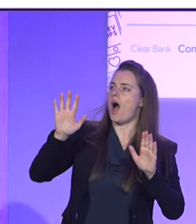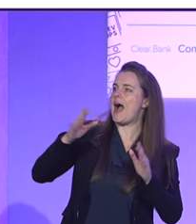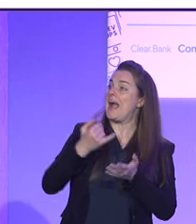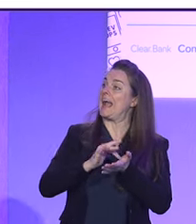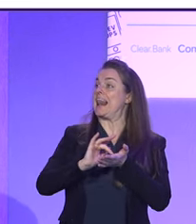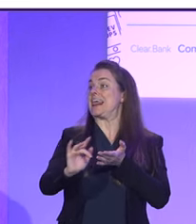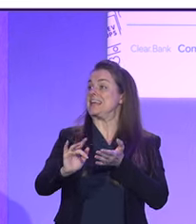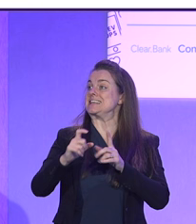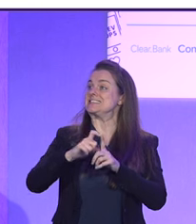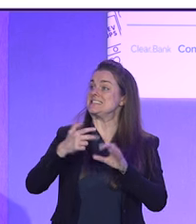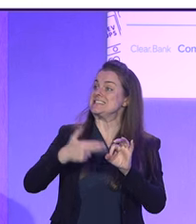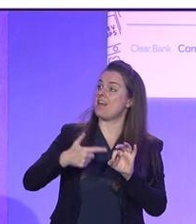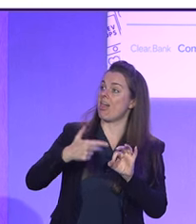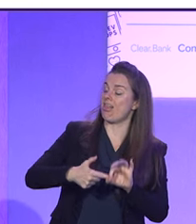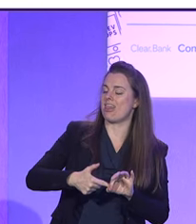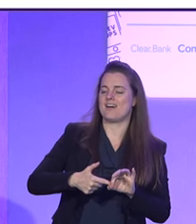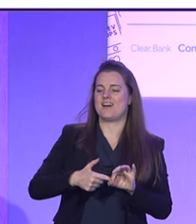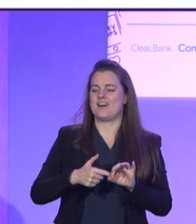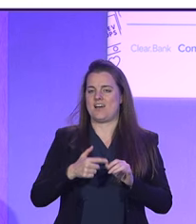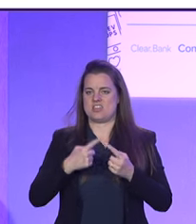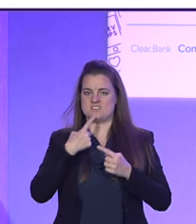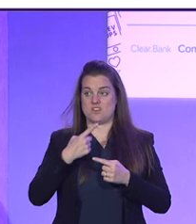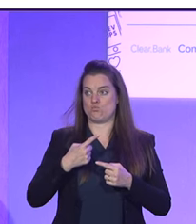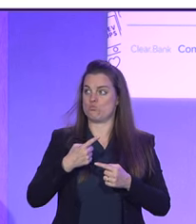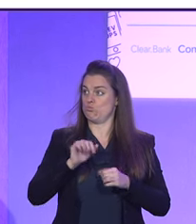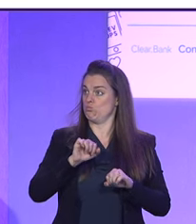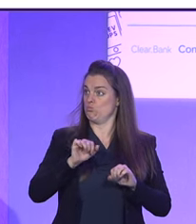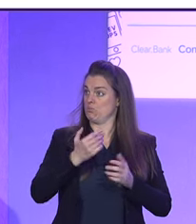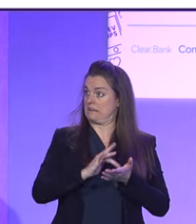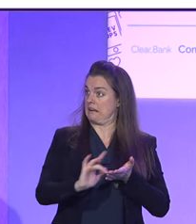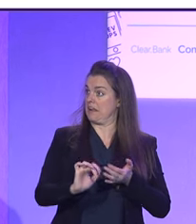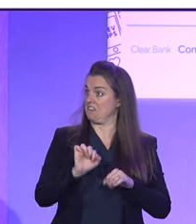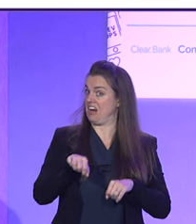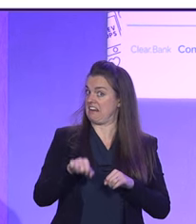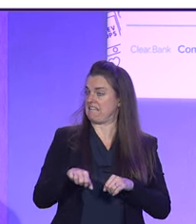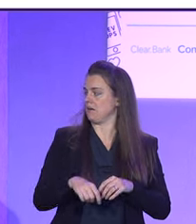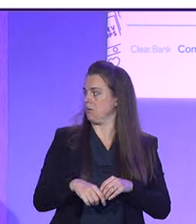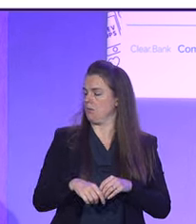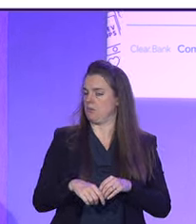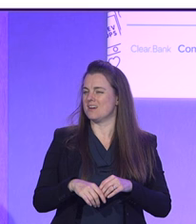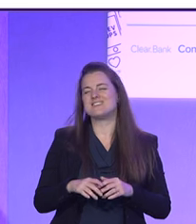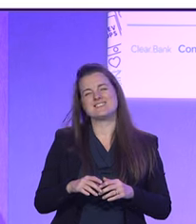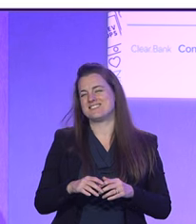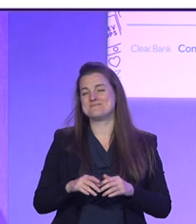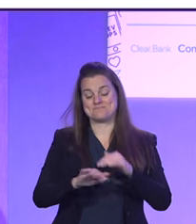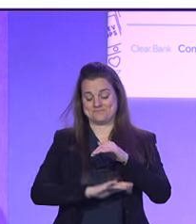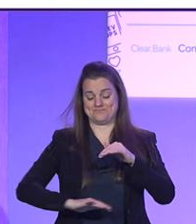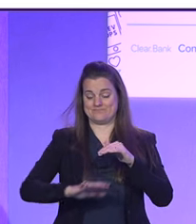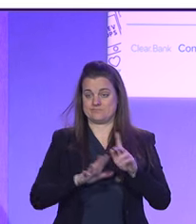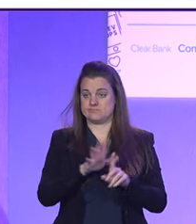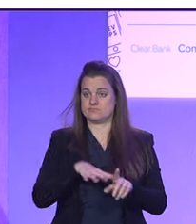such a thing, but anyway, they were basically fudging the carbon emissions coming from their